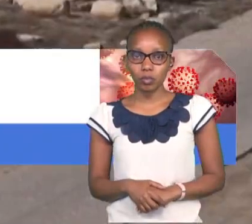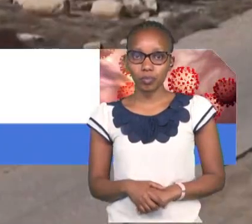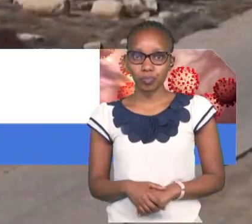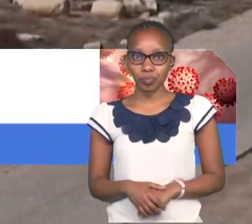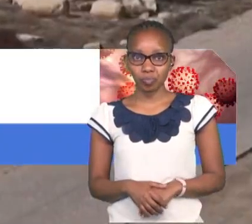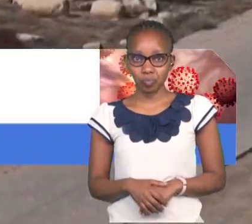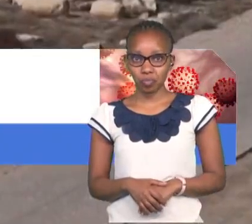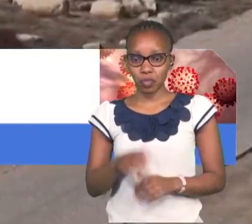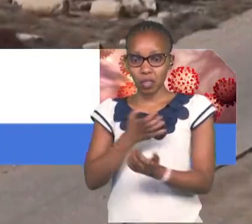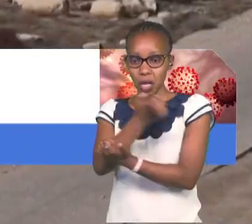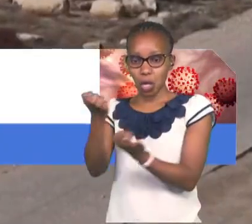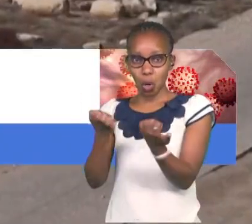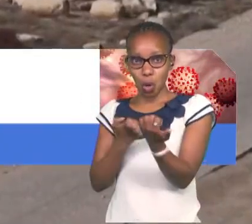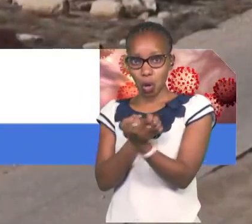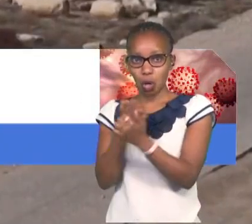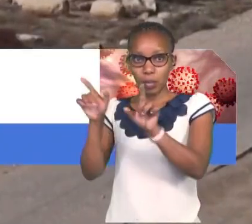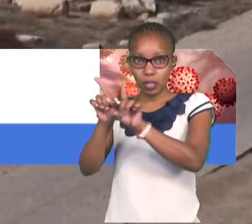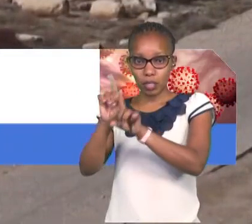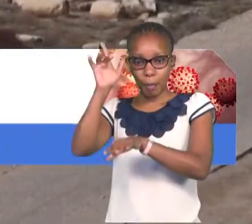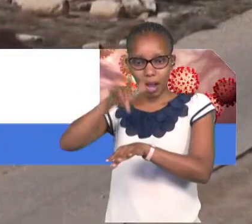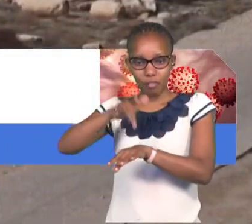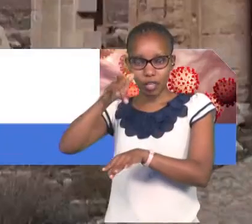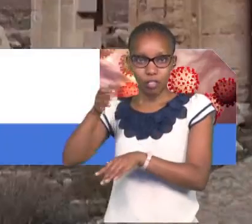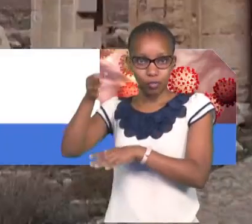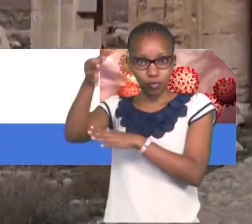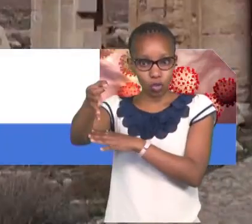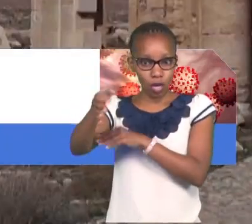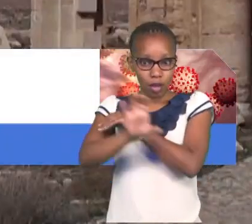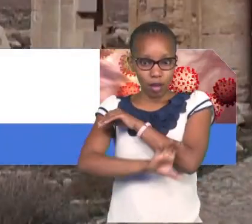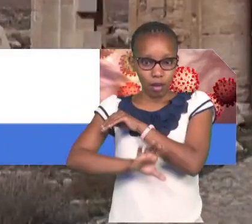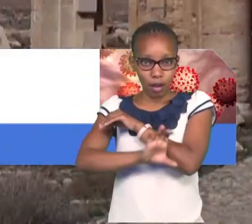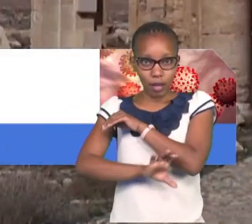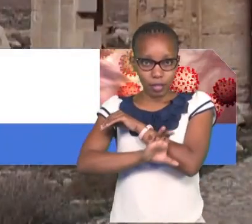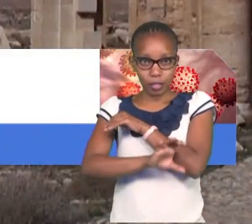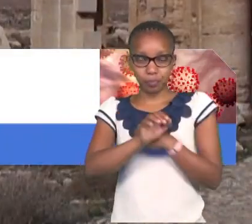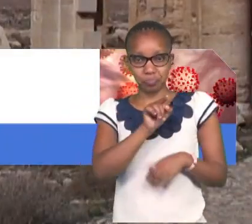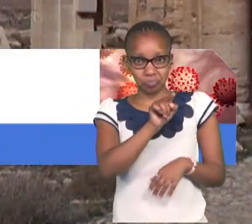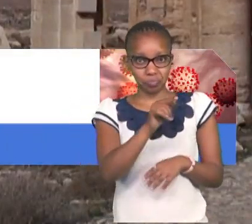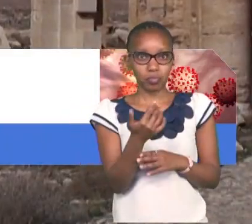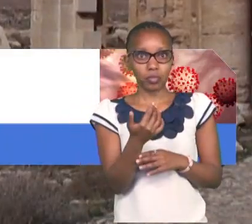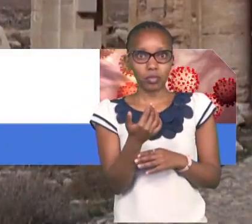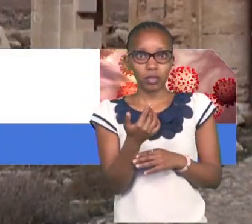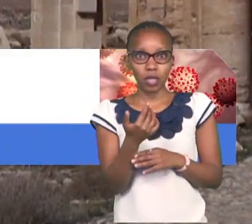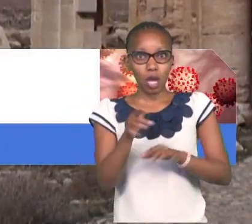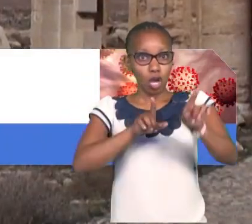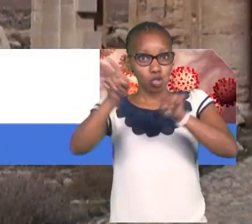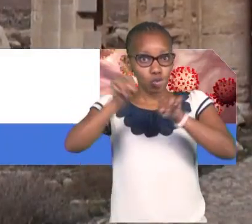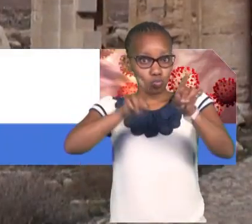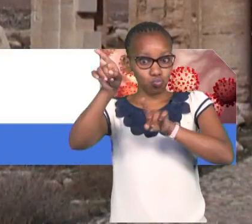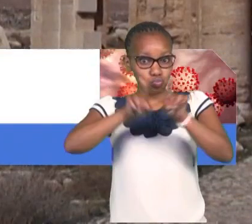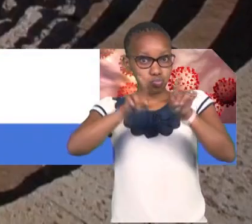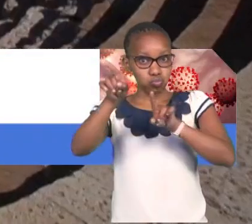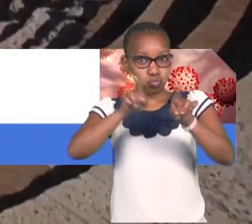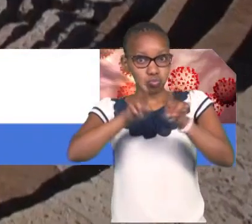The economic stakes are also huge for Syria's future. The country's heritage wealth was the key attraction of a tourism industry that